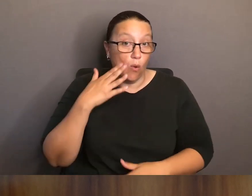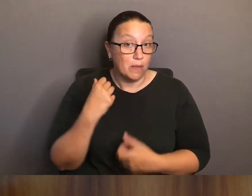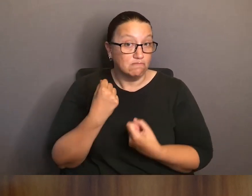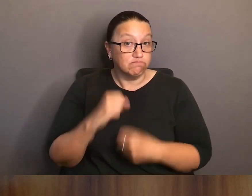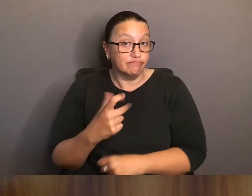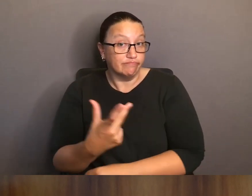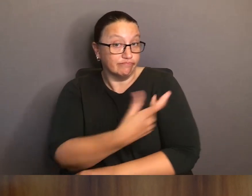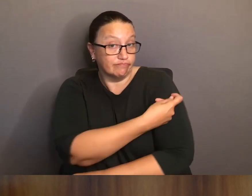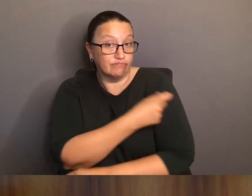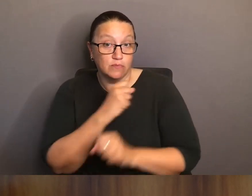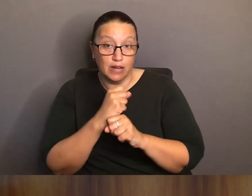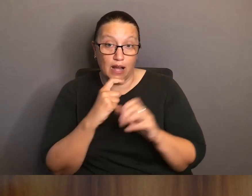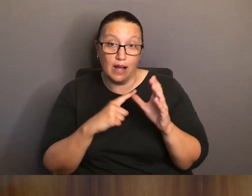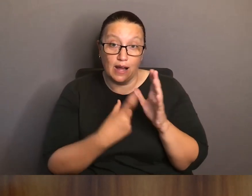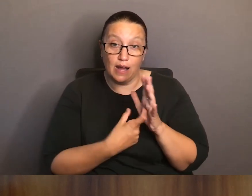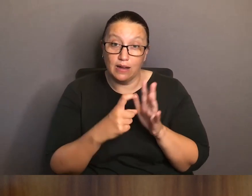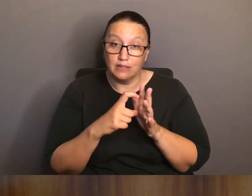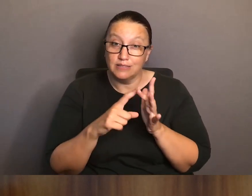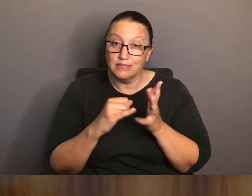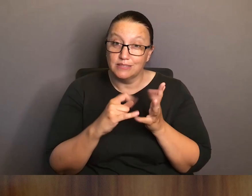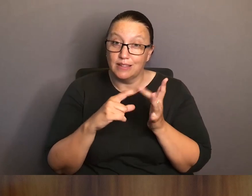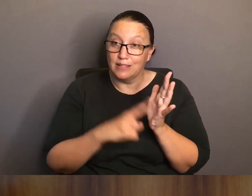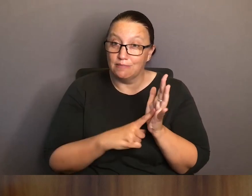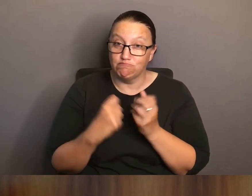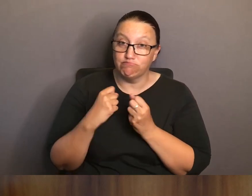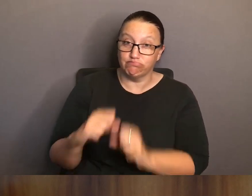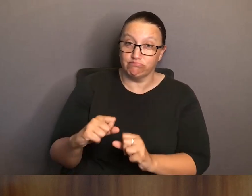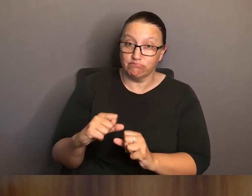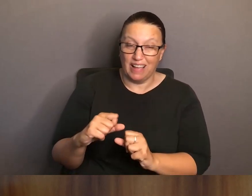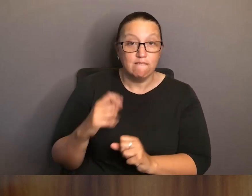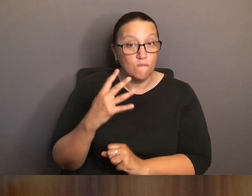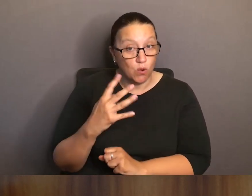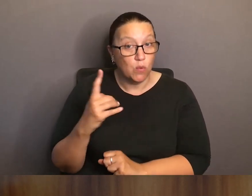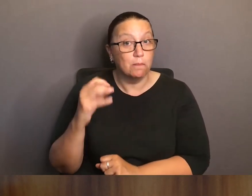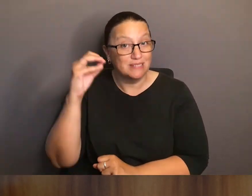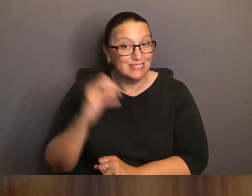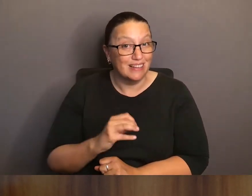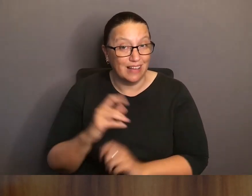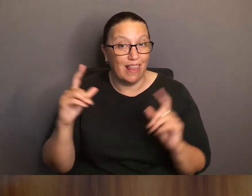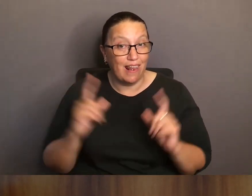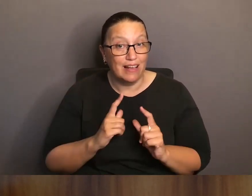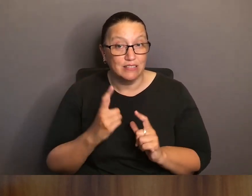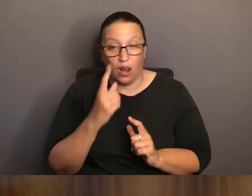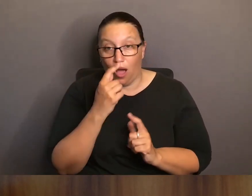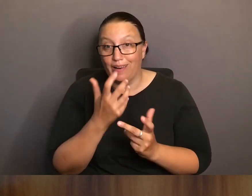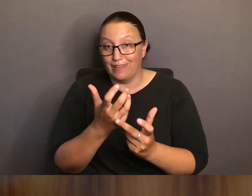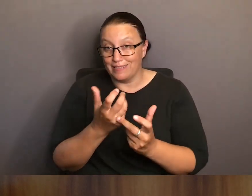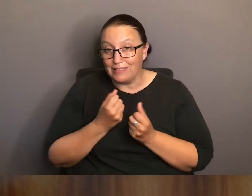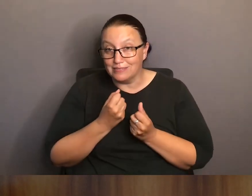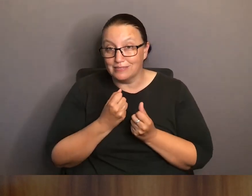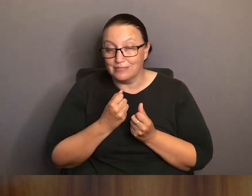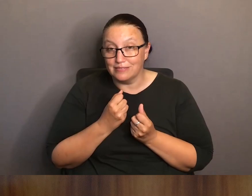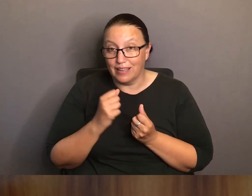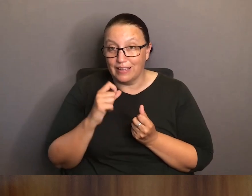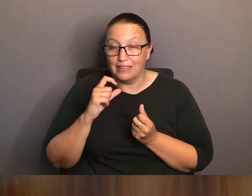41% less likely to show cervical changes that could develop into cancer than unvaccinated women.